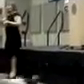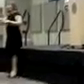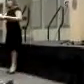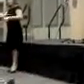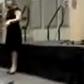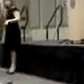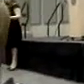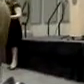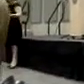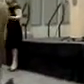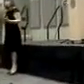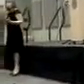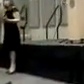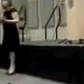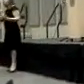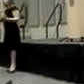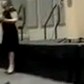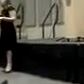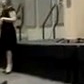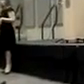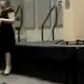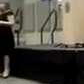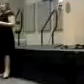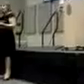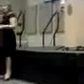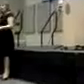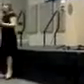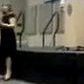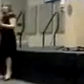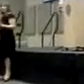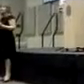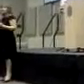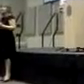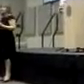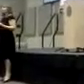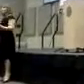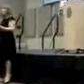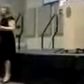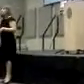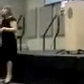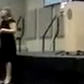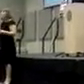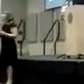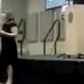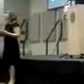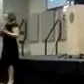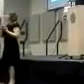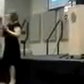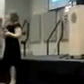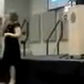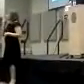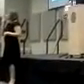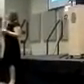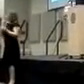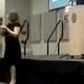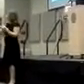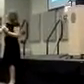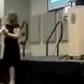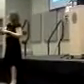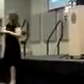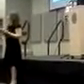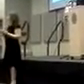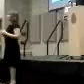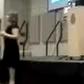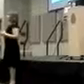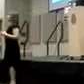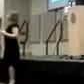helped with developmentally disabled kids. We've used to bring the funds to that, and for school nutrition. That's all good, and I'm for it. But I do